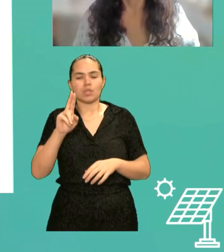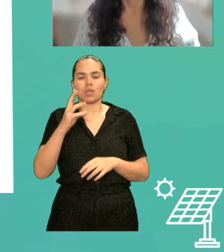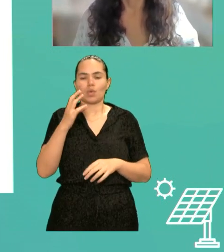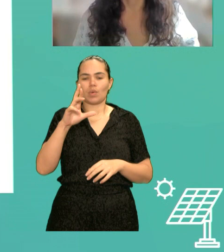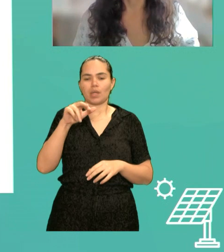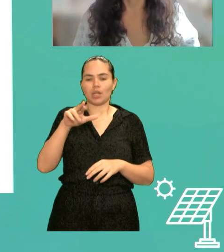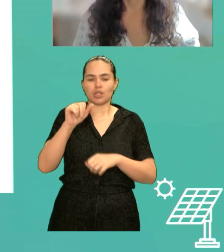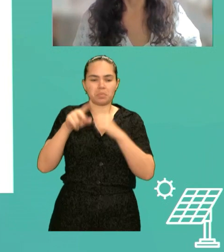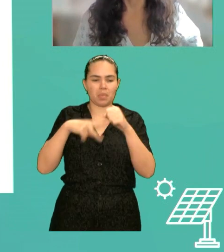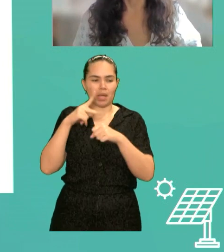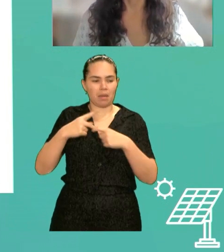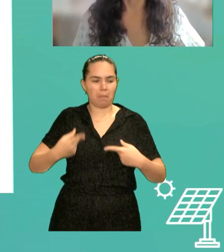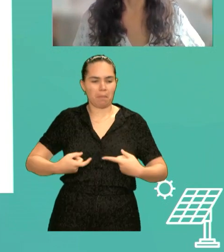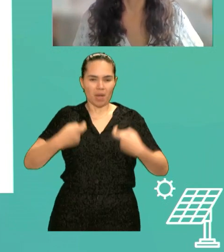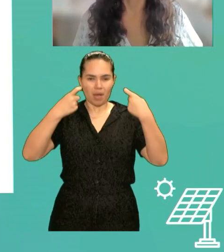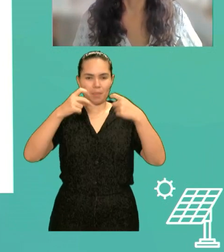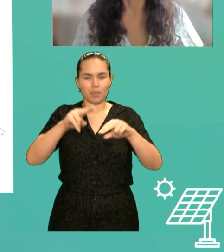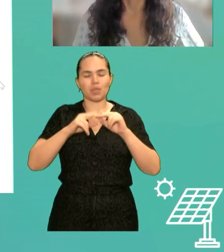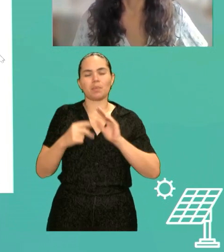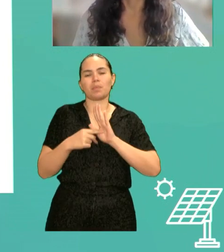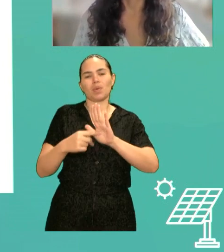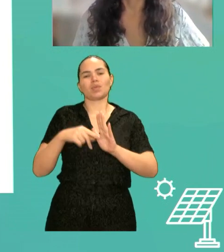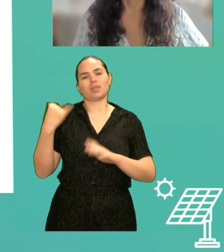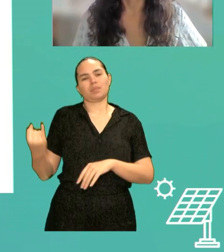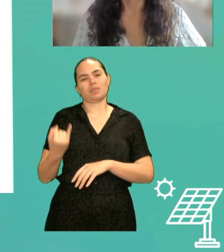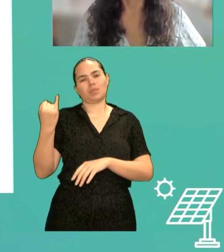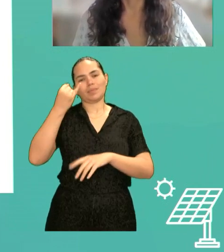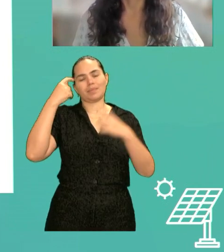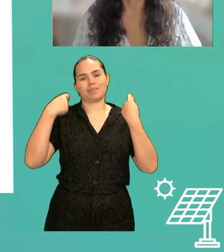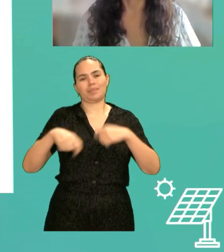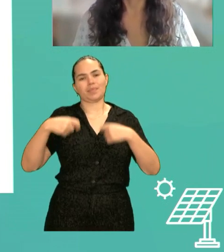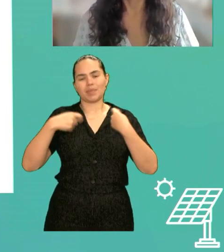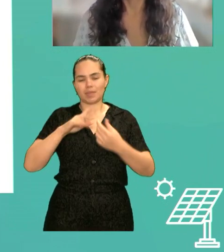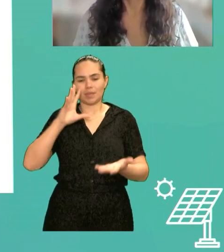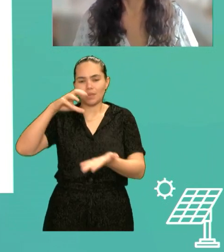show the importance of ammonia for our country.